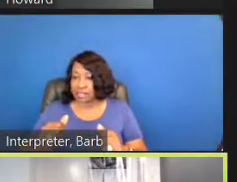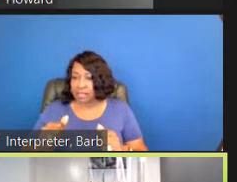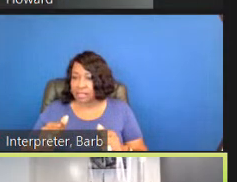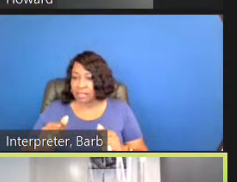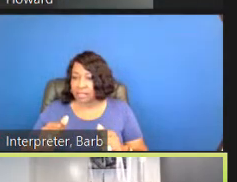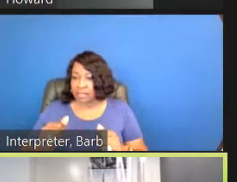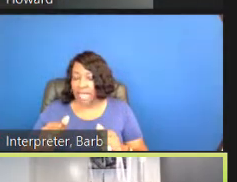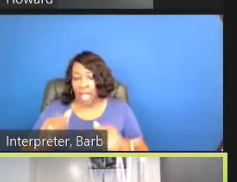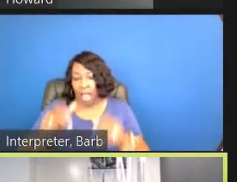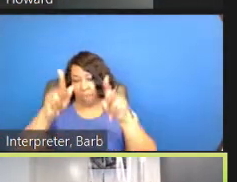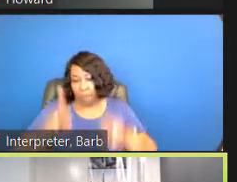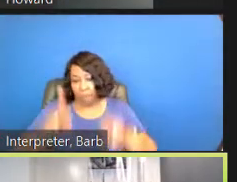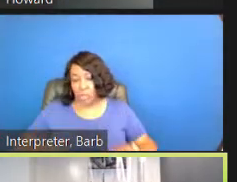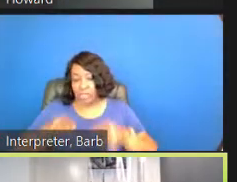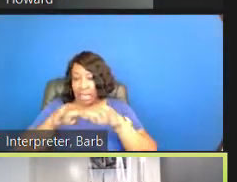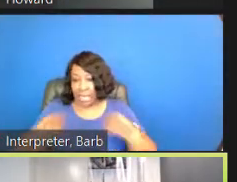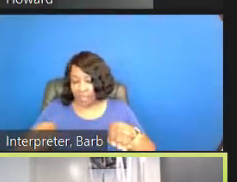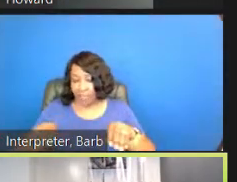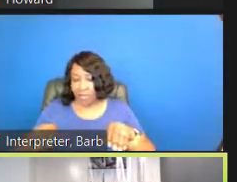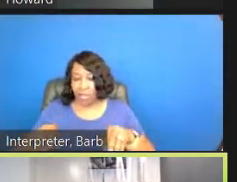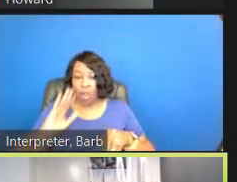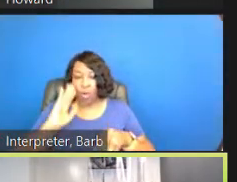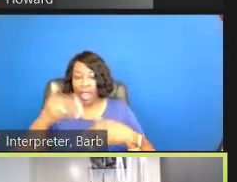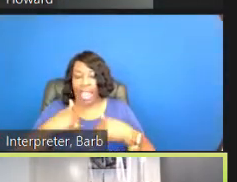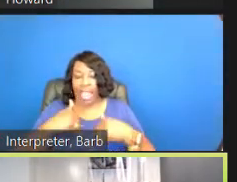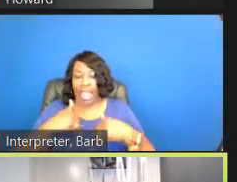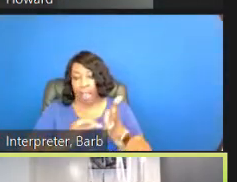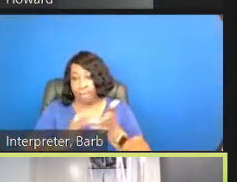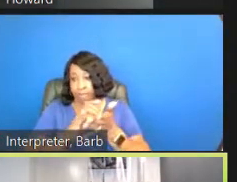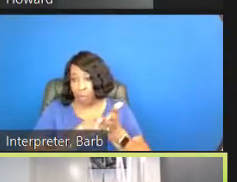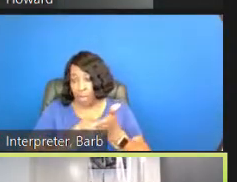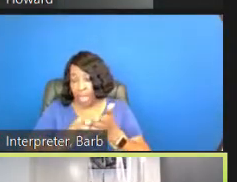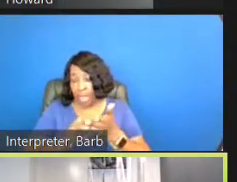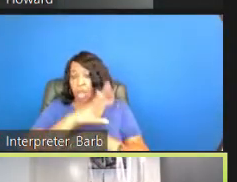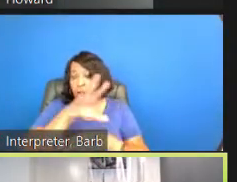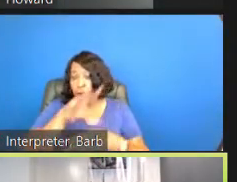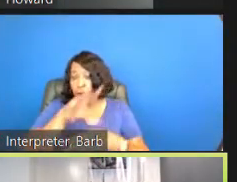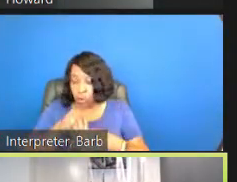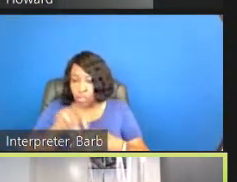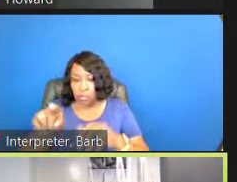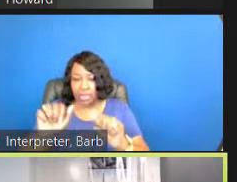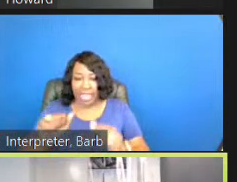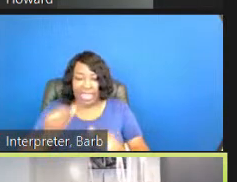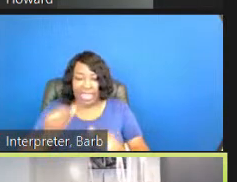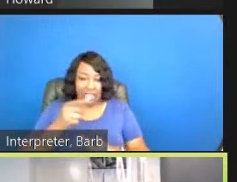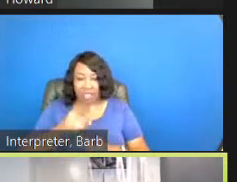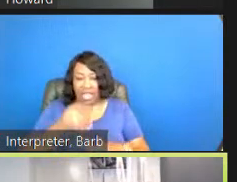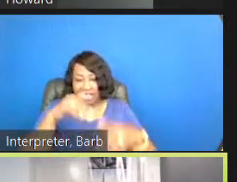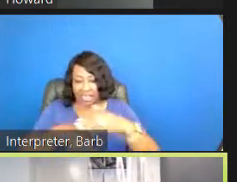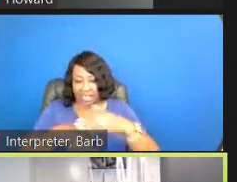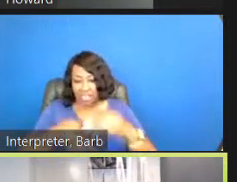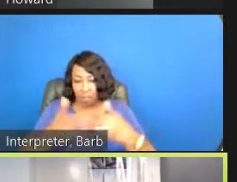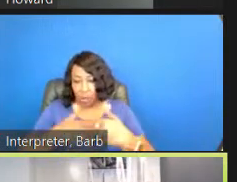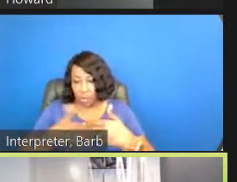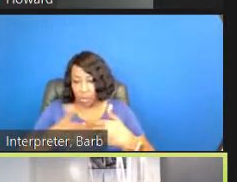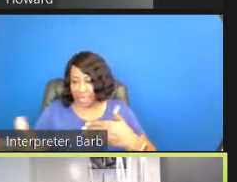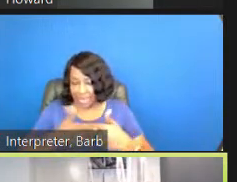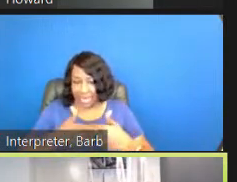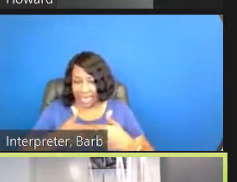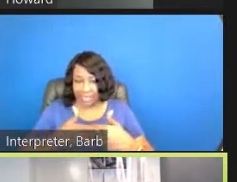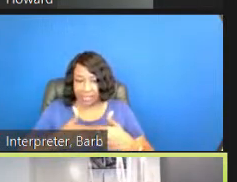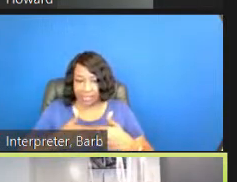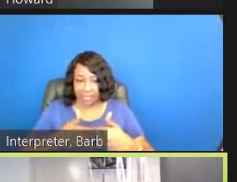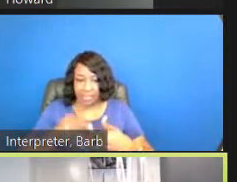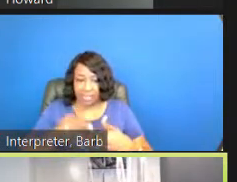person level will have Braille included. You can see there's accessible gates and narrower gates